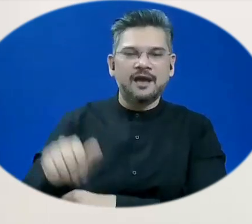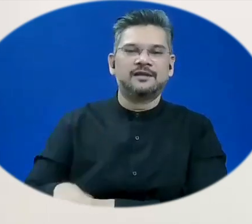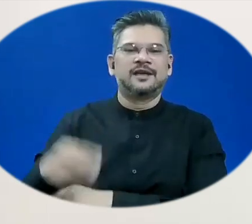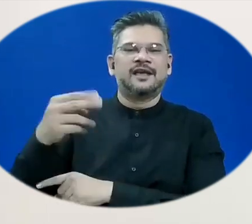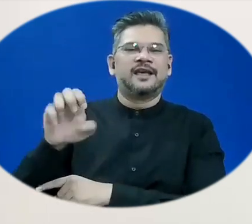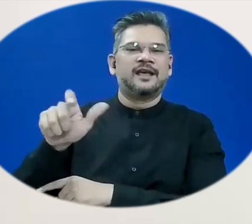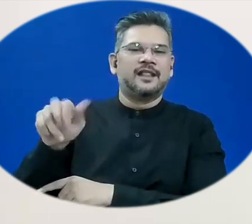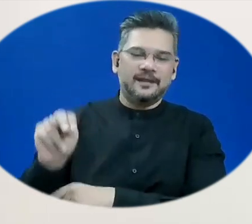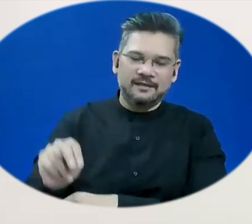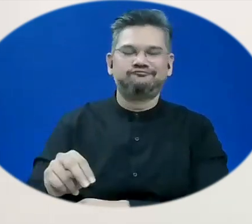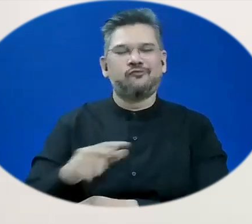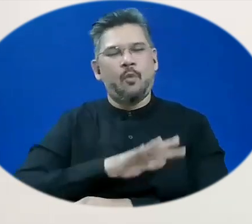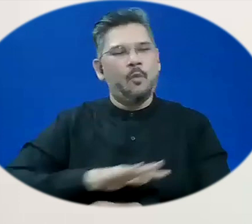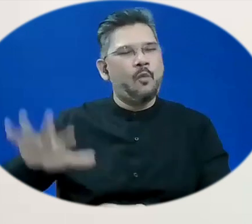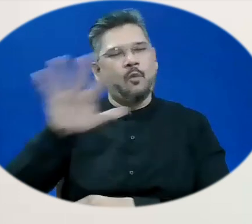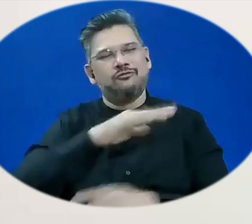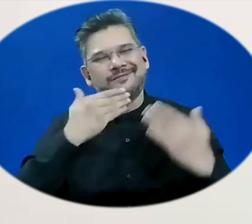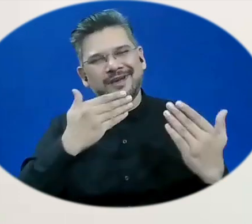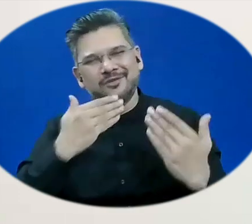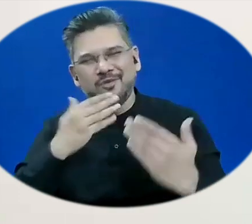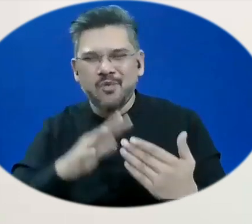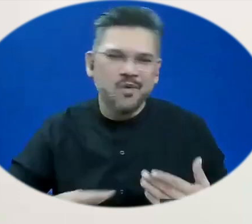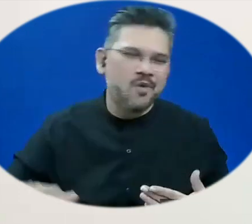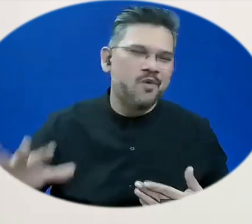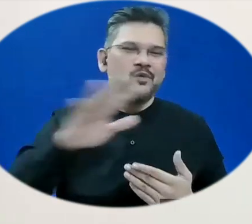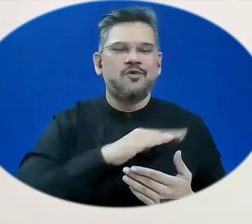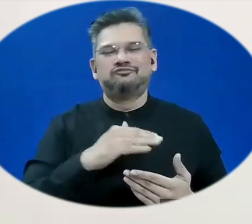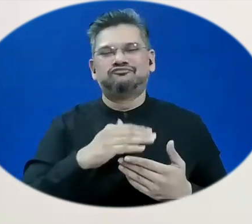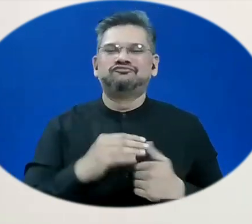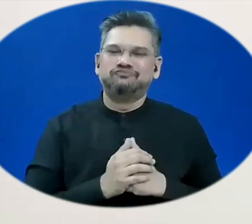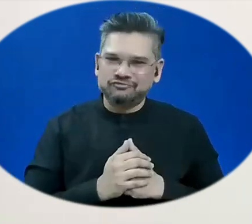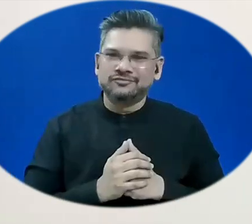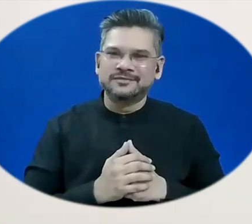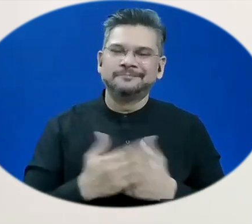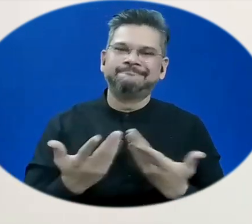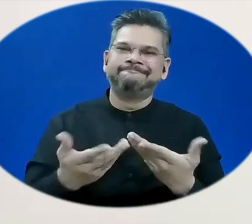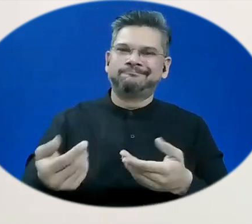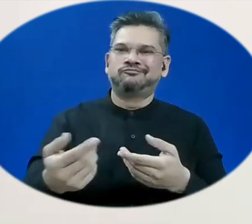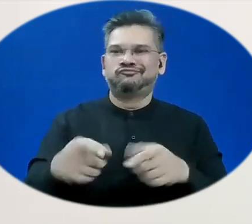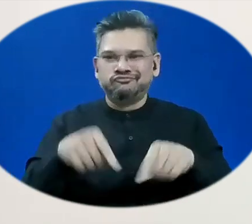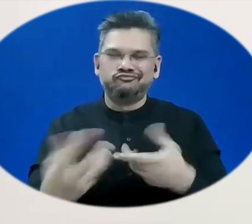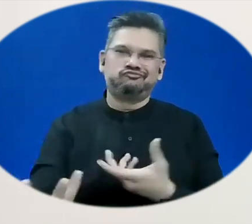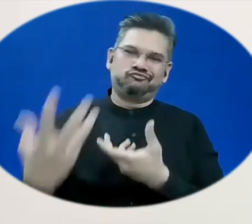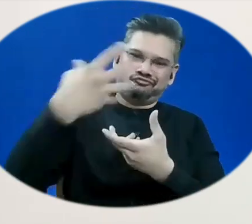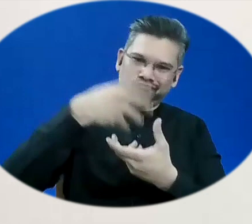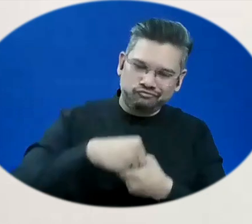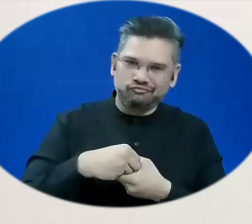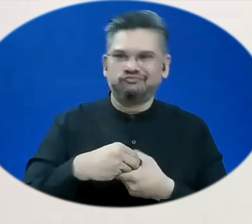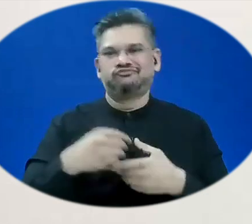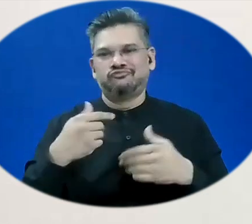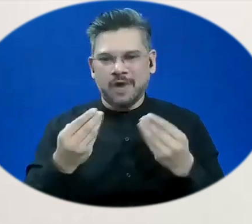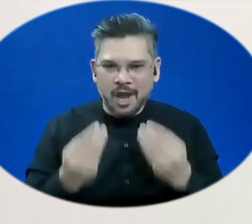today. And thank you for your impactful contributions to enhancing and broadening dementia care and